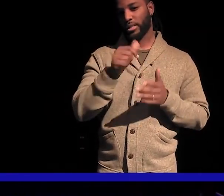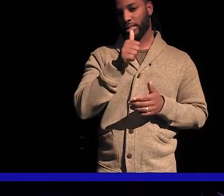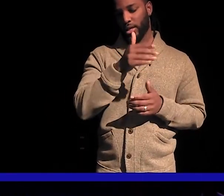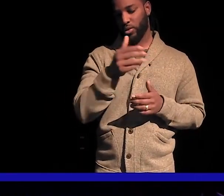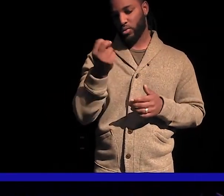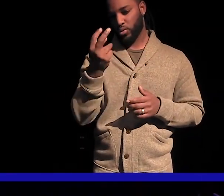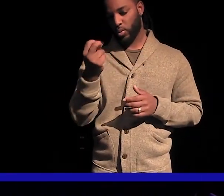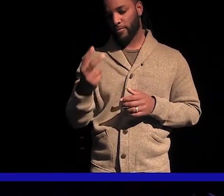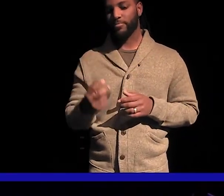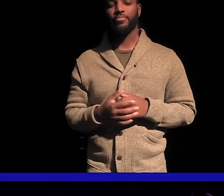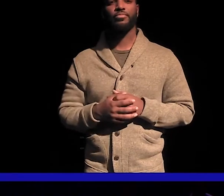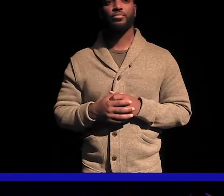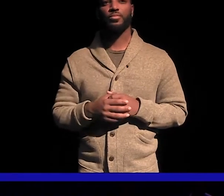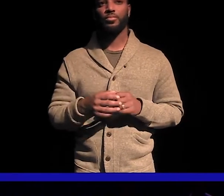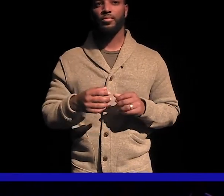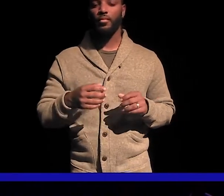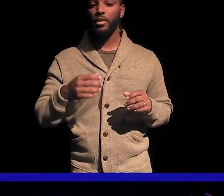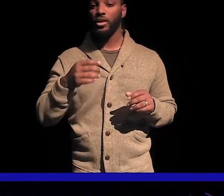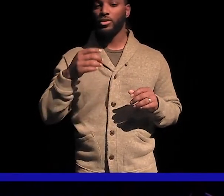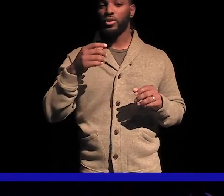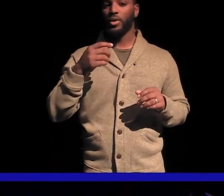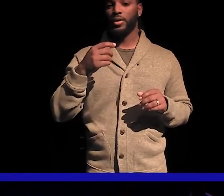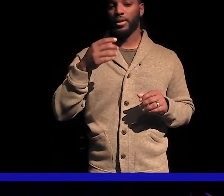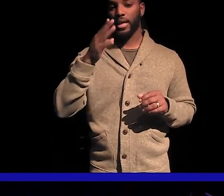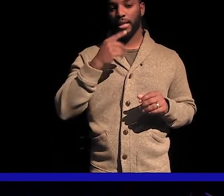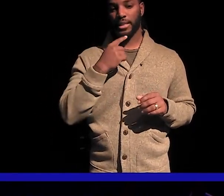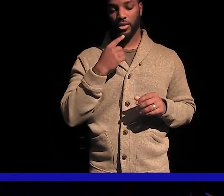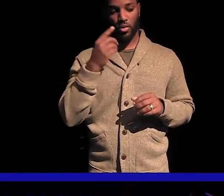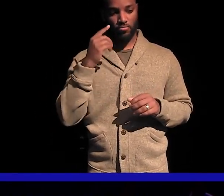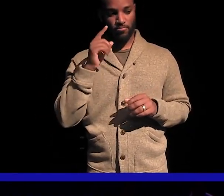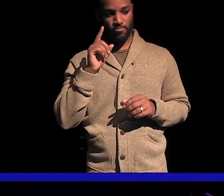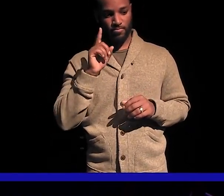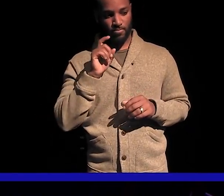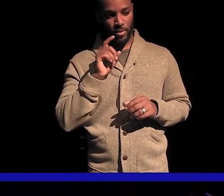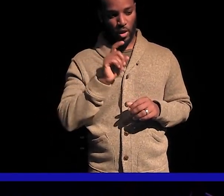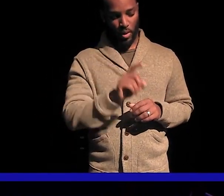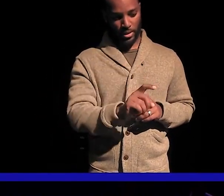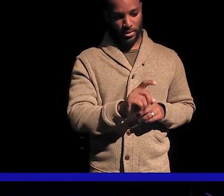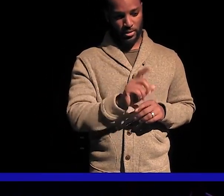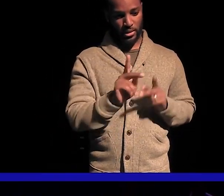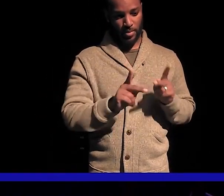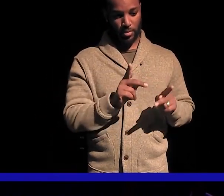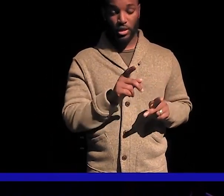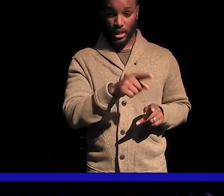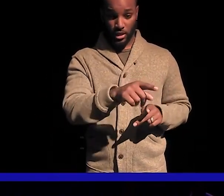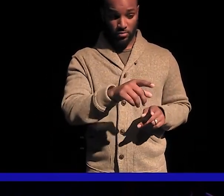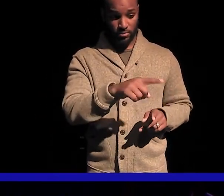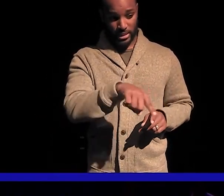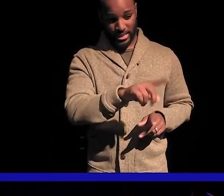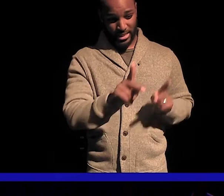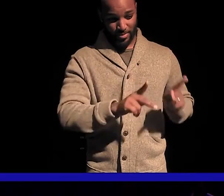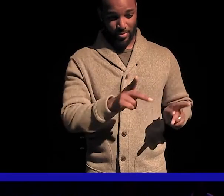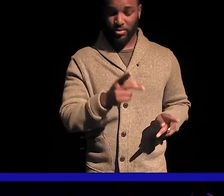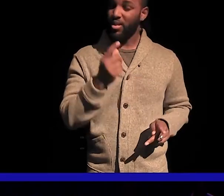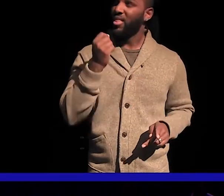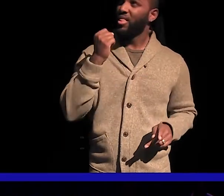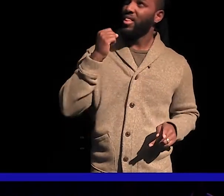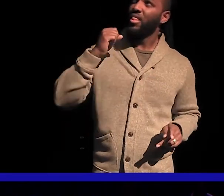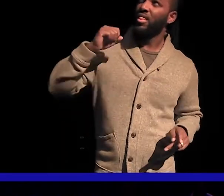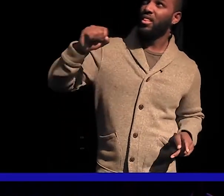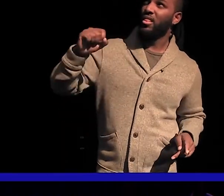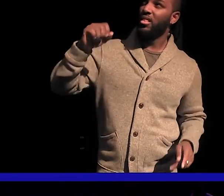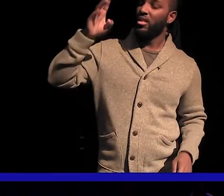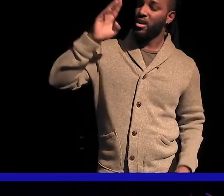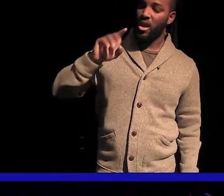this, you know, that he came to that which to those which were his own. His own received them not, but to them that received them, to